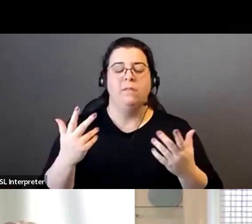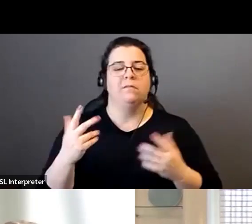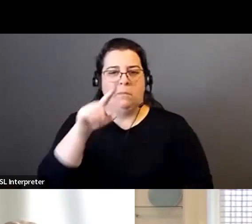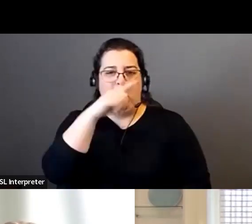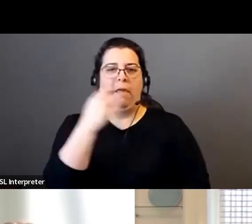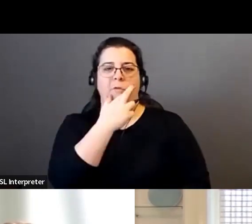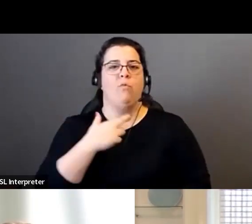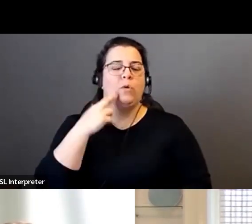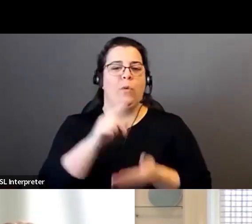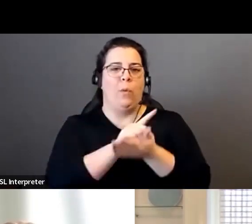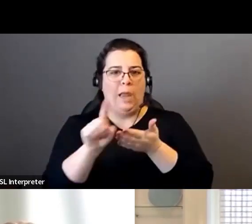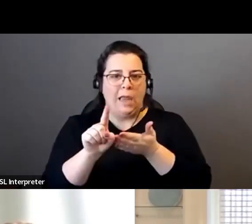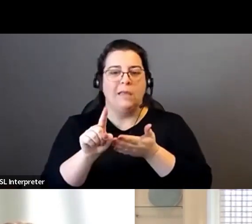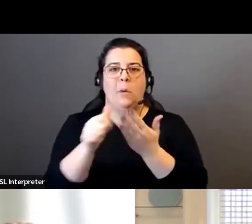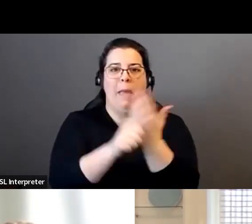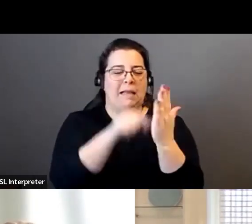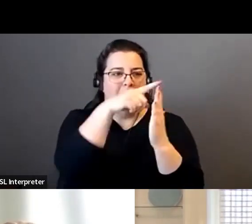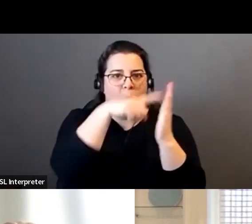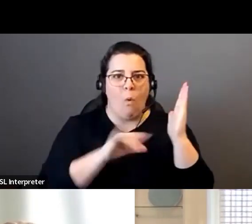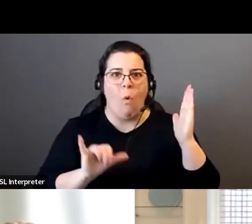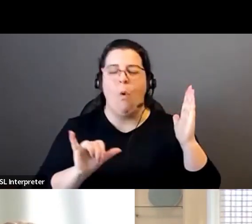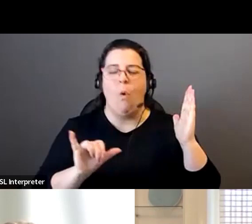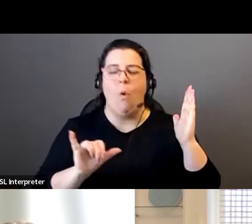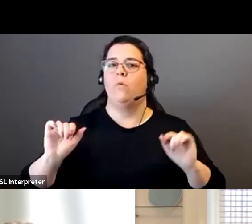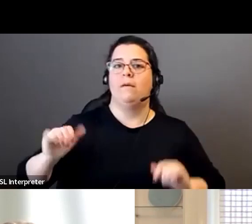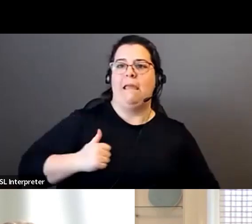different restaurants right across Canada offering special menus.